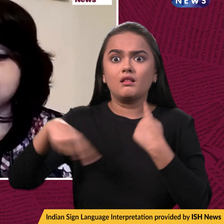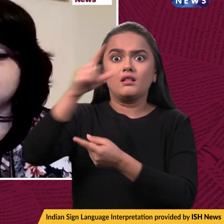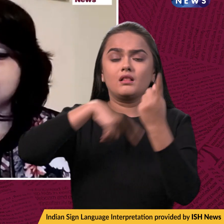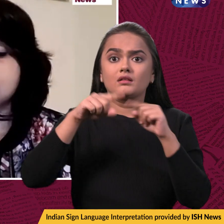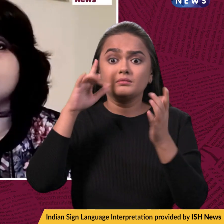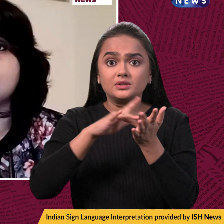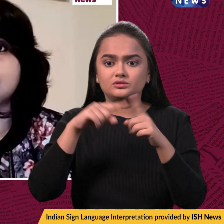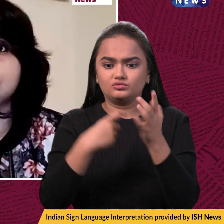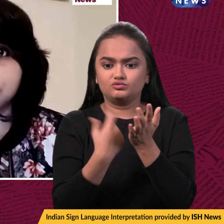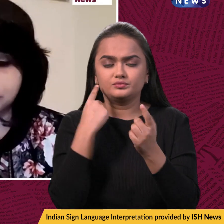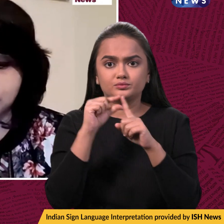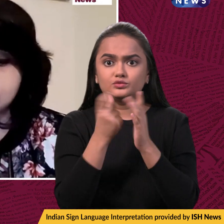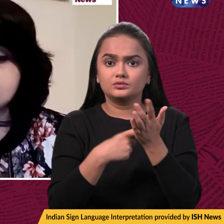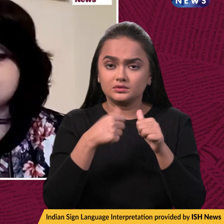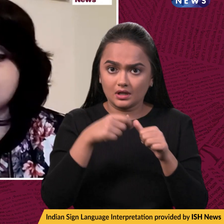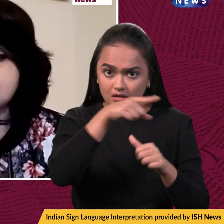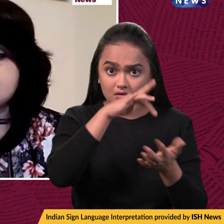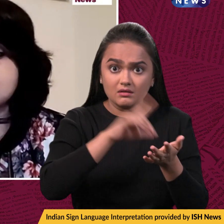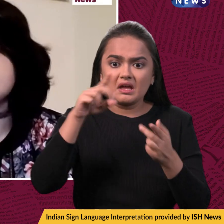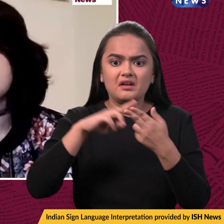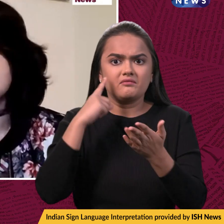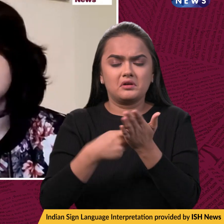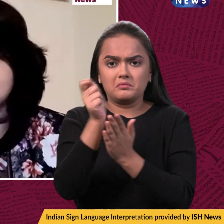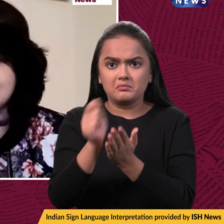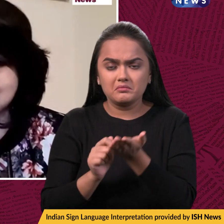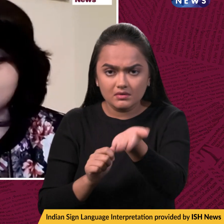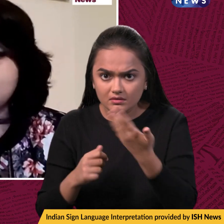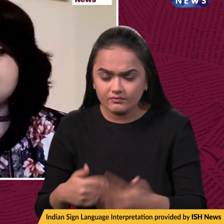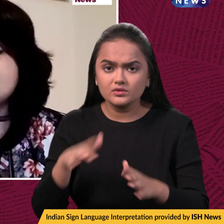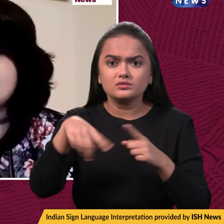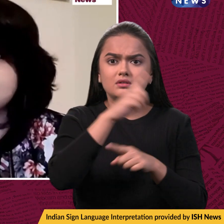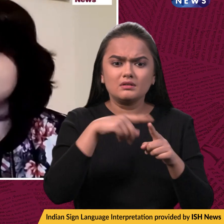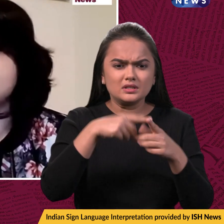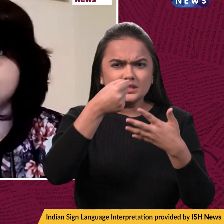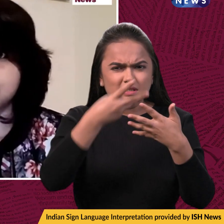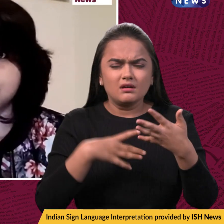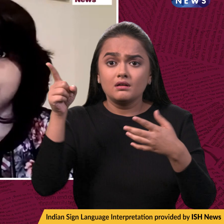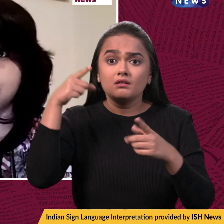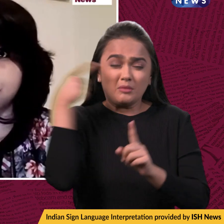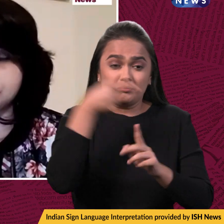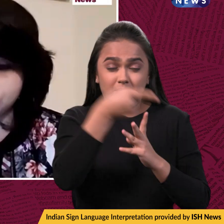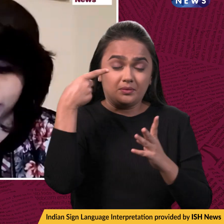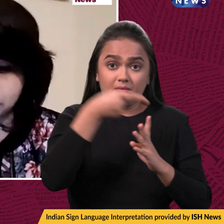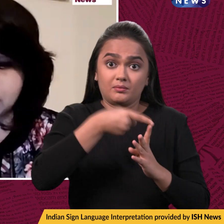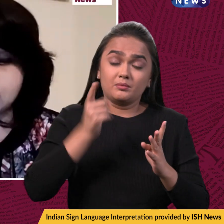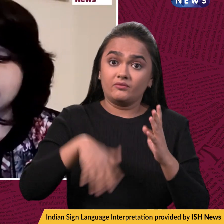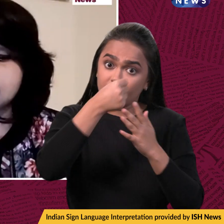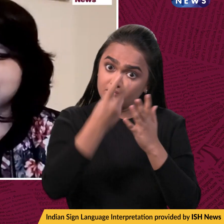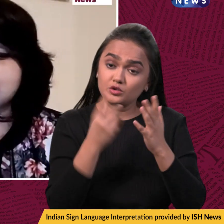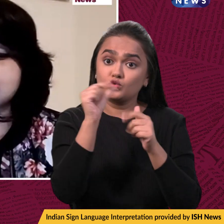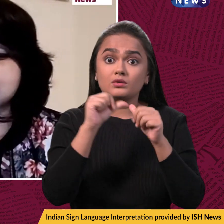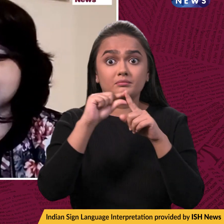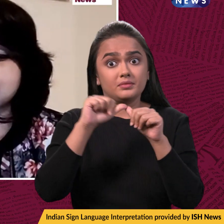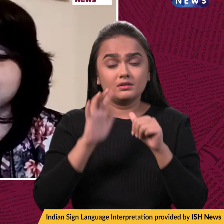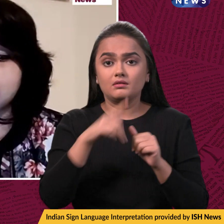the Supreme Court seeking quashing of the FIRs and challenging constitutional validity of several provisions of the UAPA.